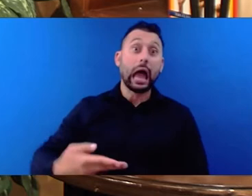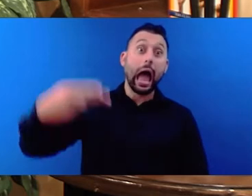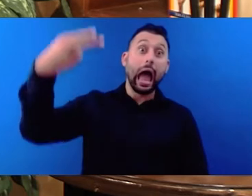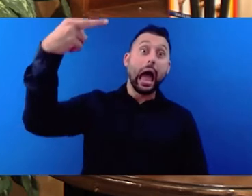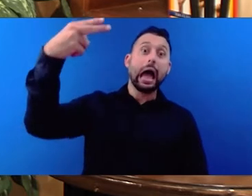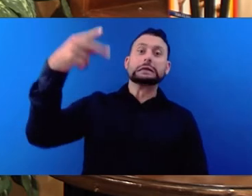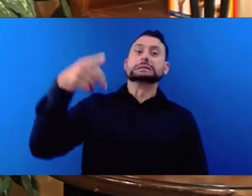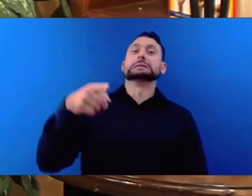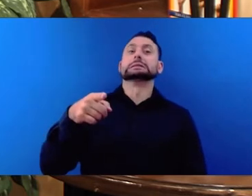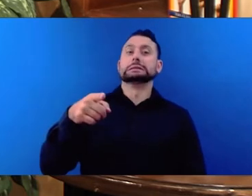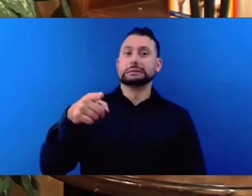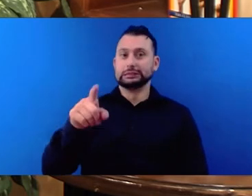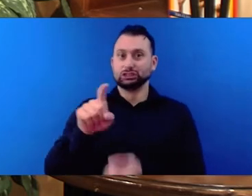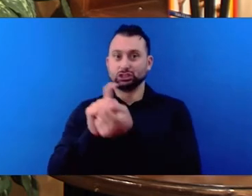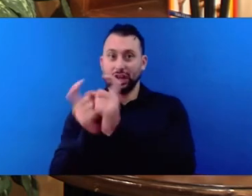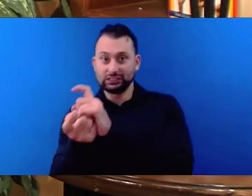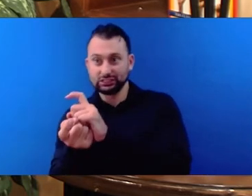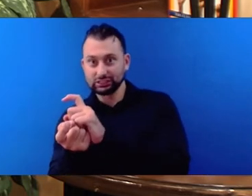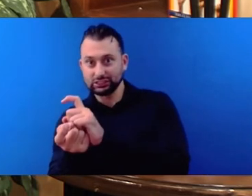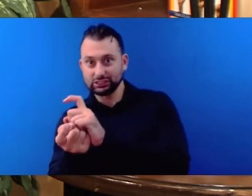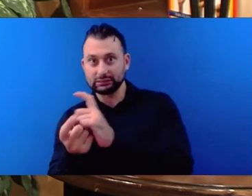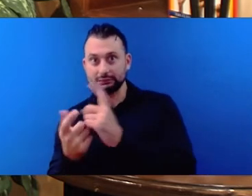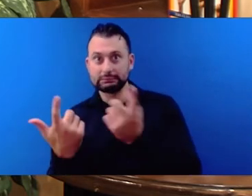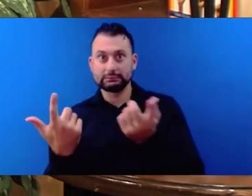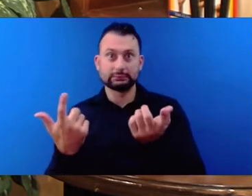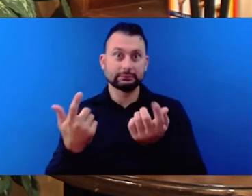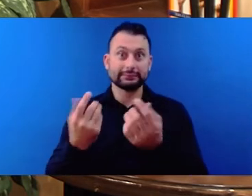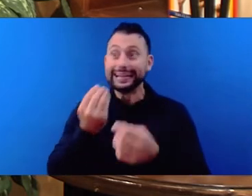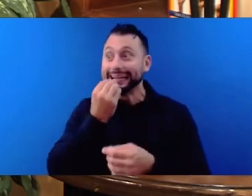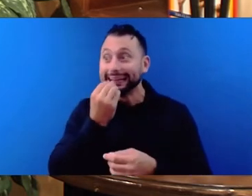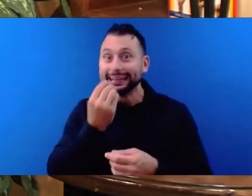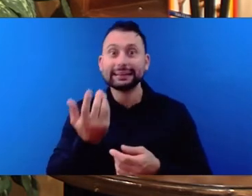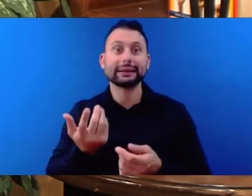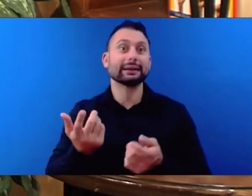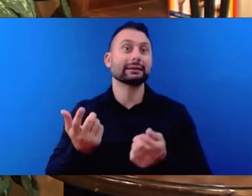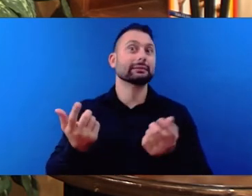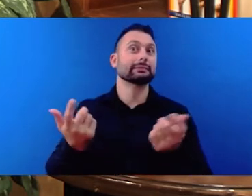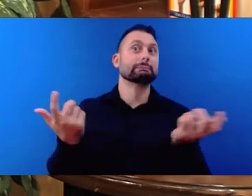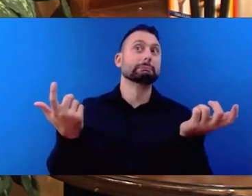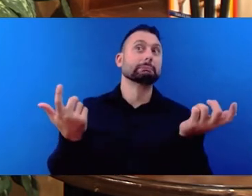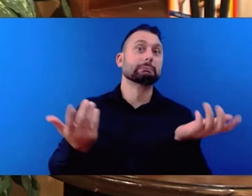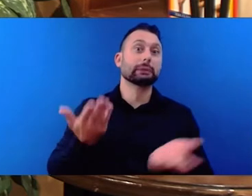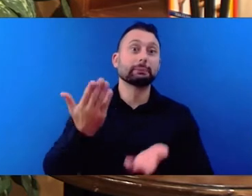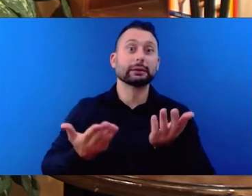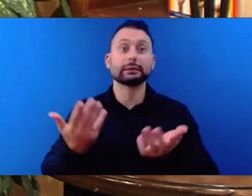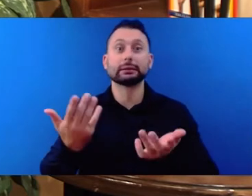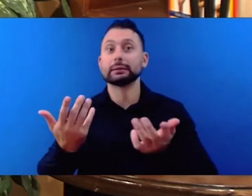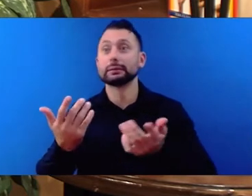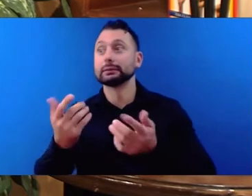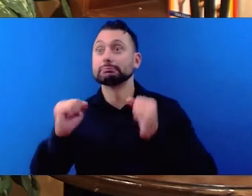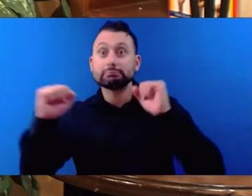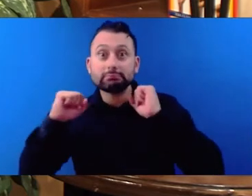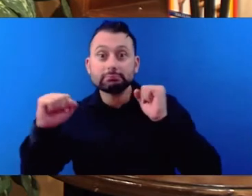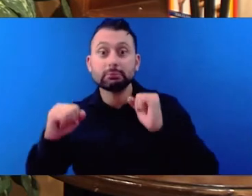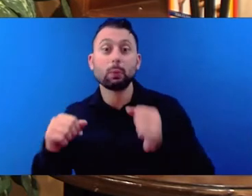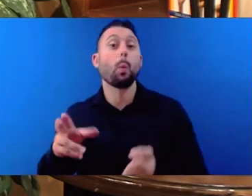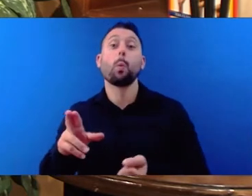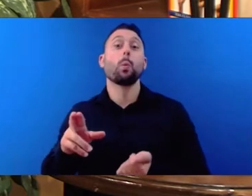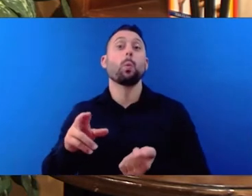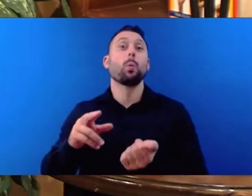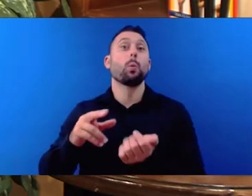modification, whether they might need lifestyle modification and medication, or whether or not they might need insulin right